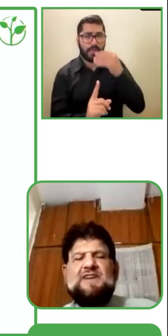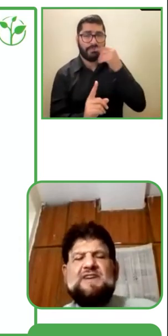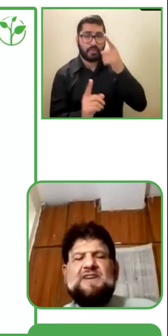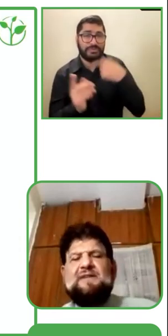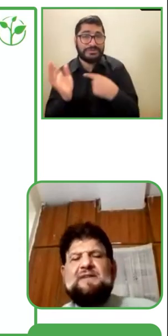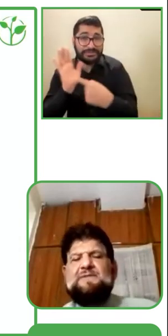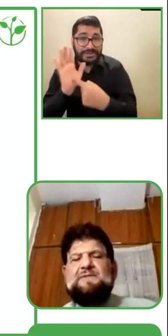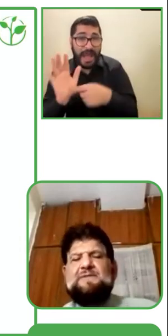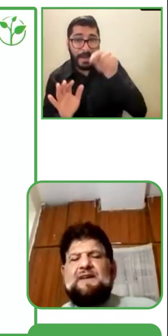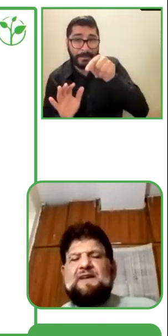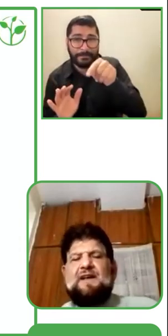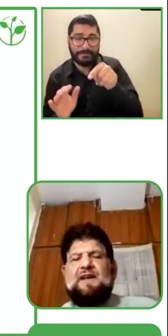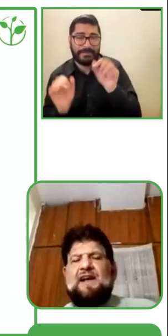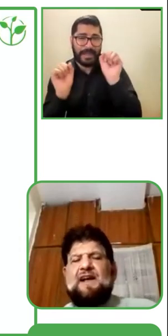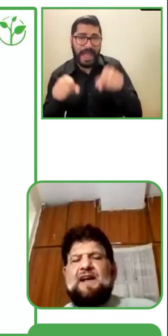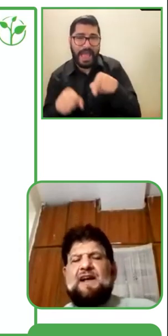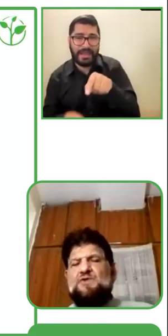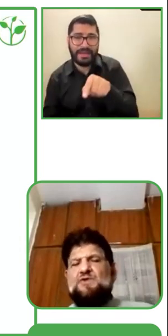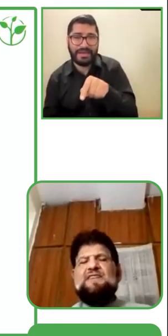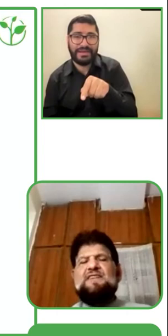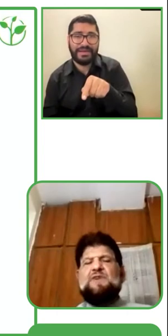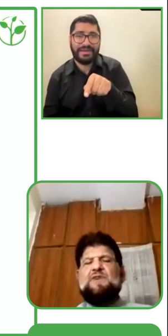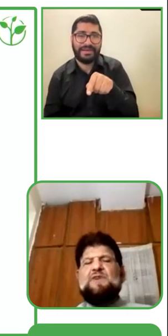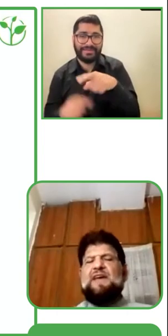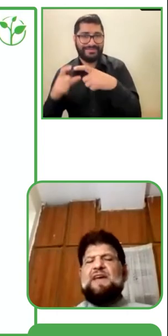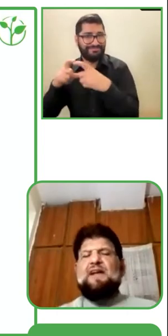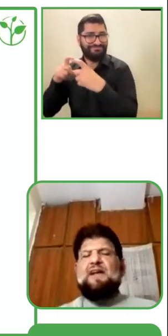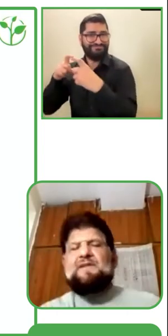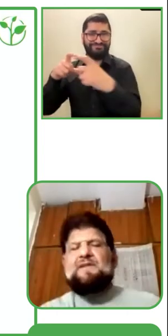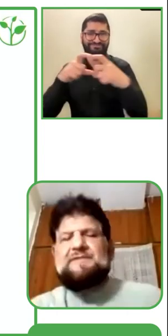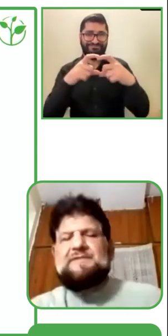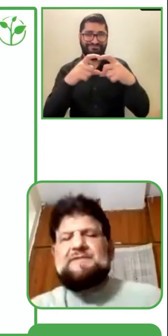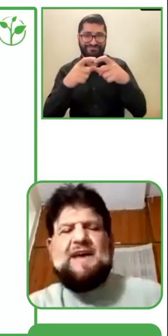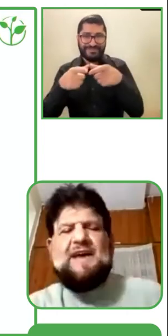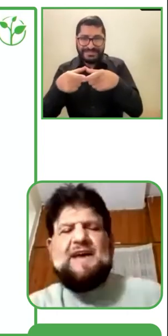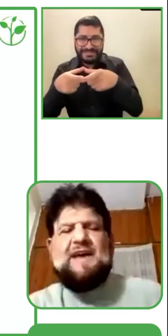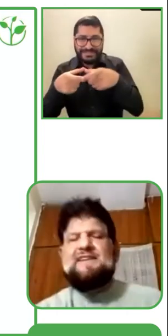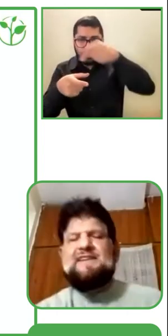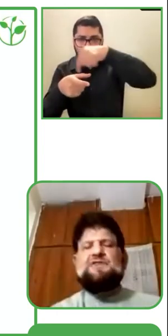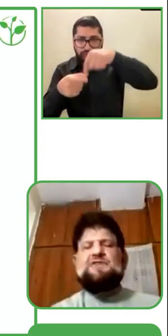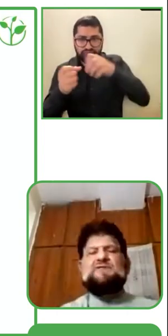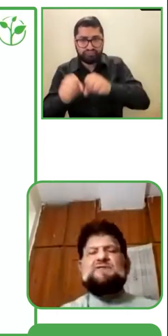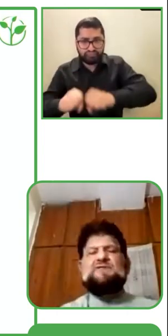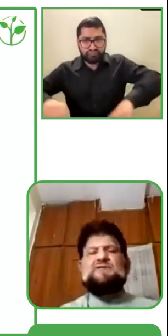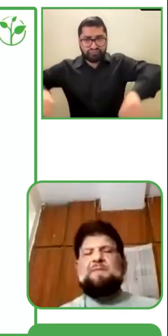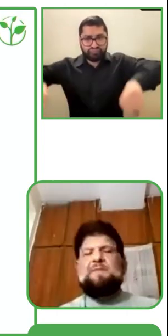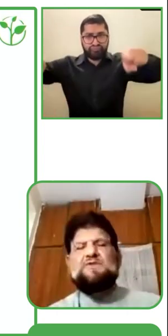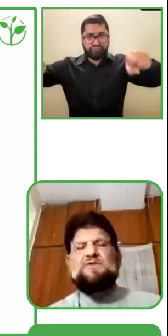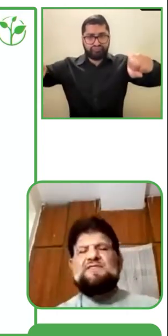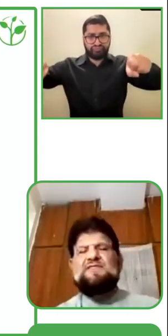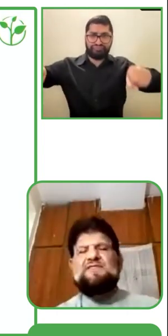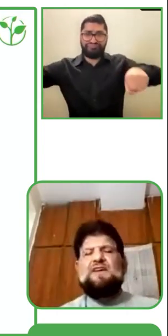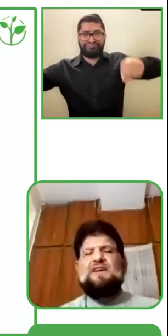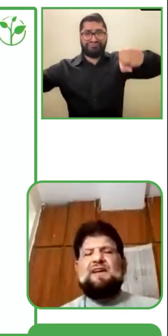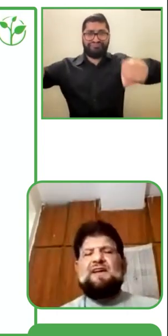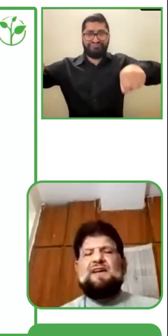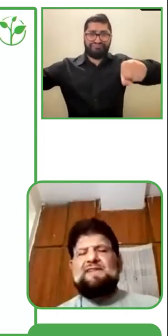put a juicer, you can make bananas juice, apple juice,